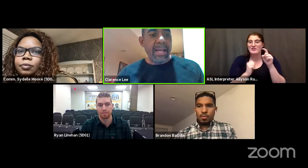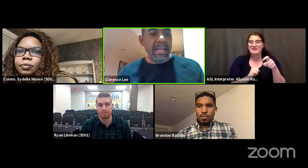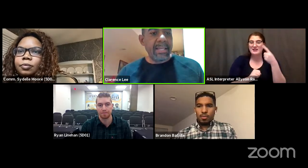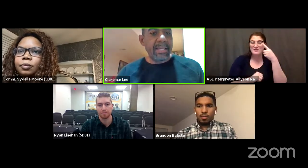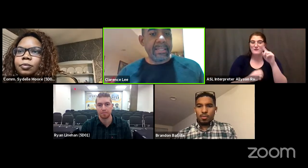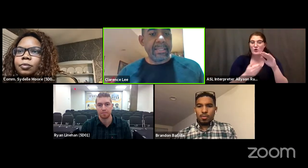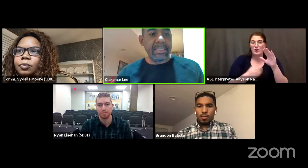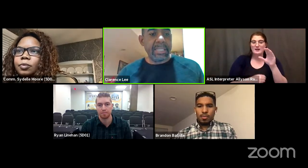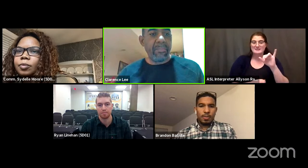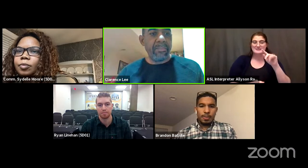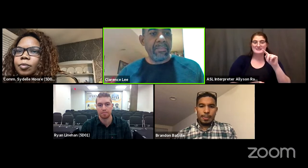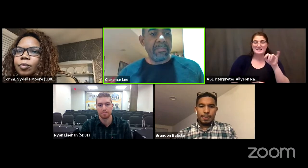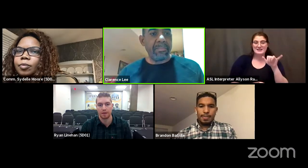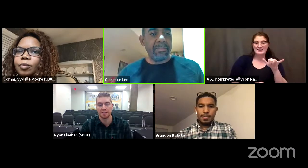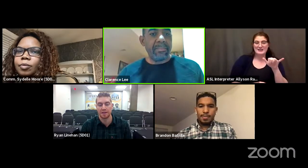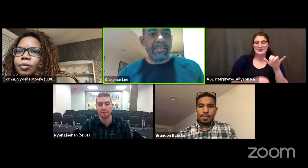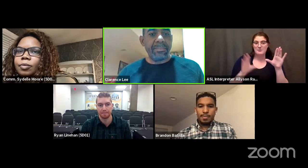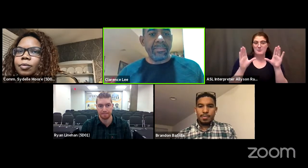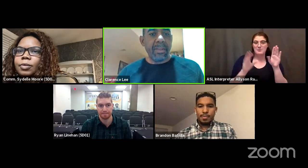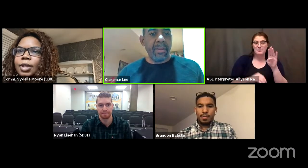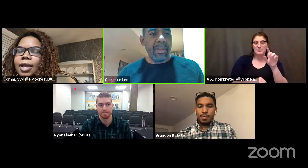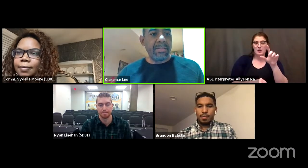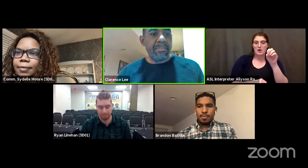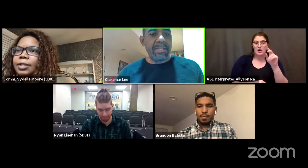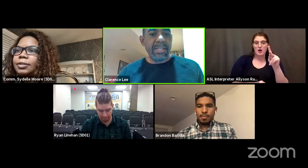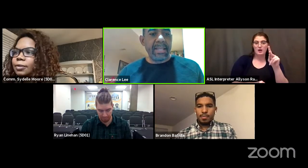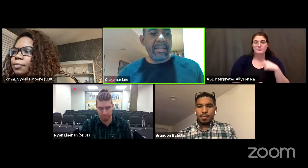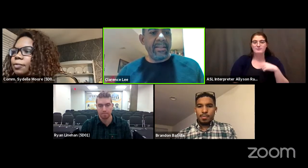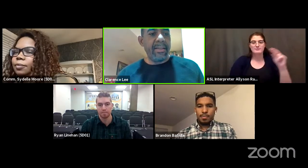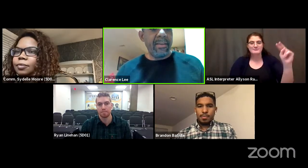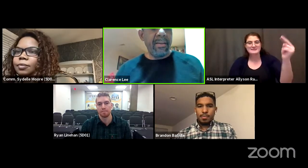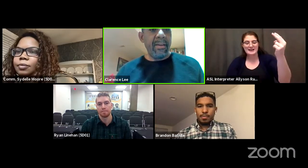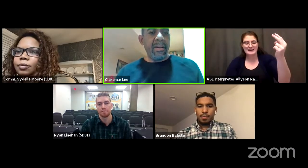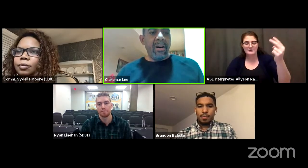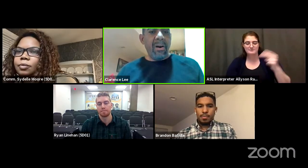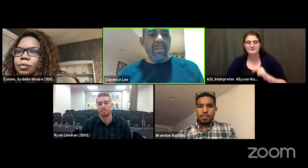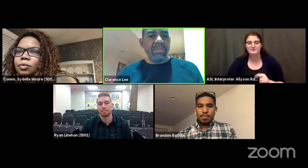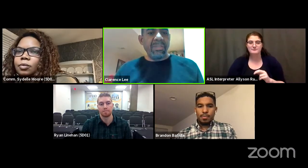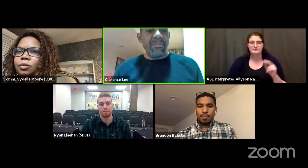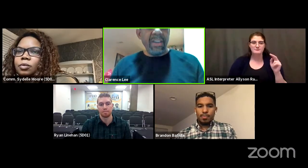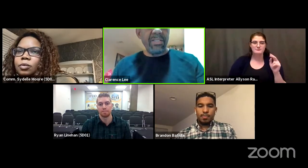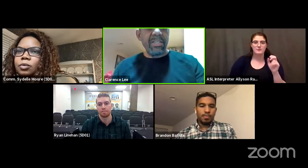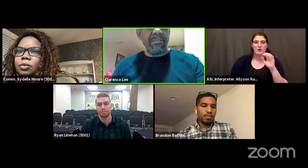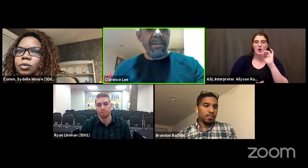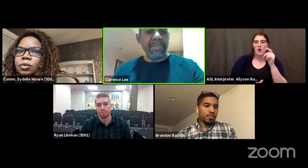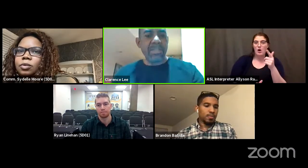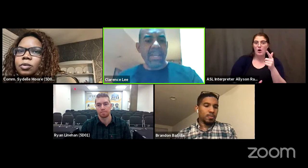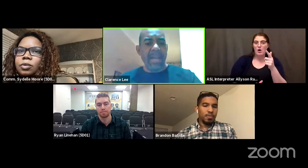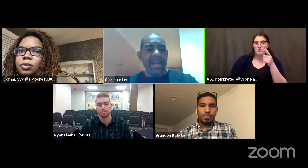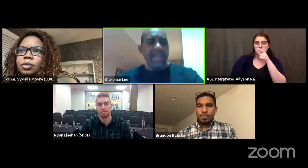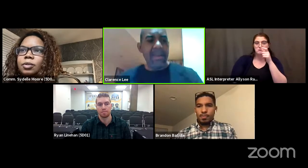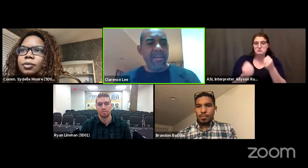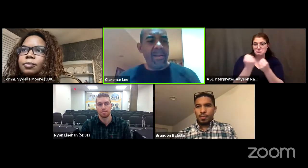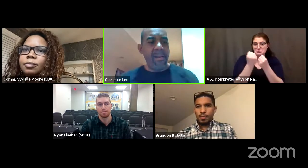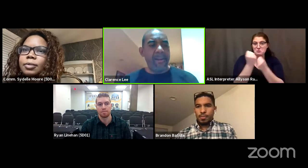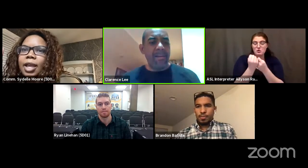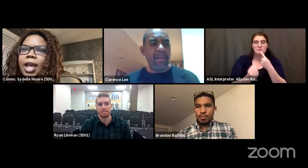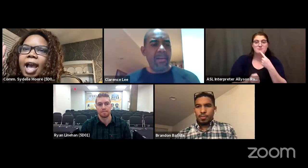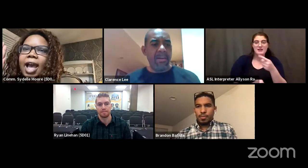city block. A second. It's been seconded. All those in favor signify by saying